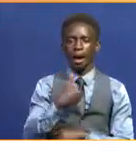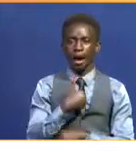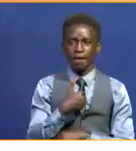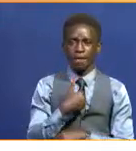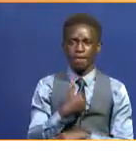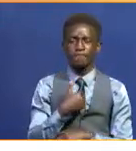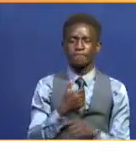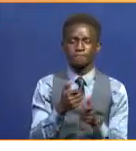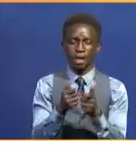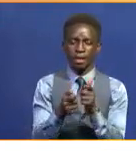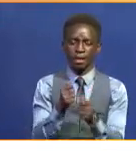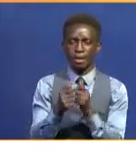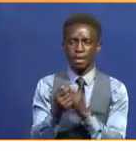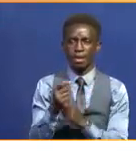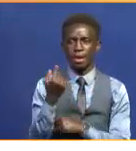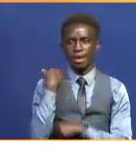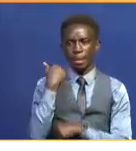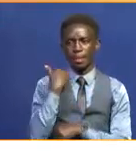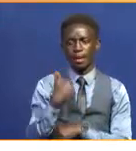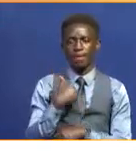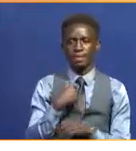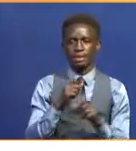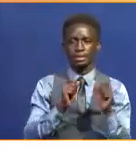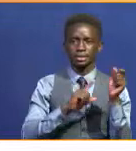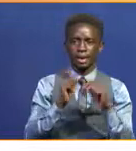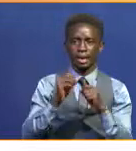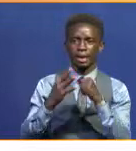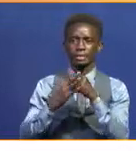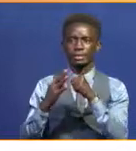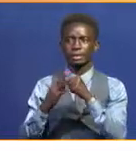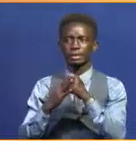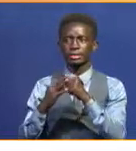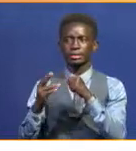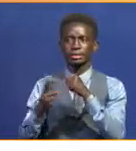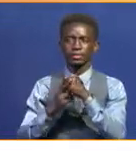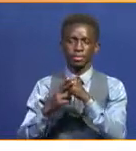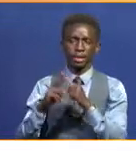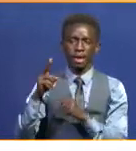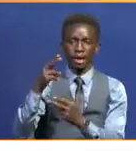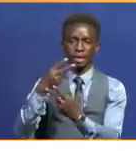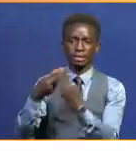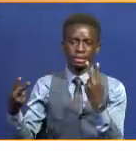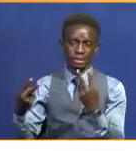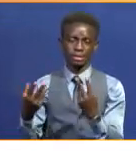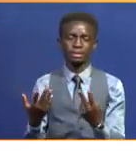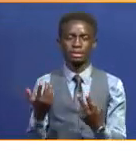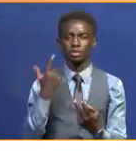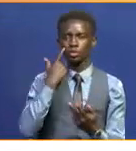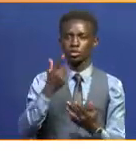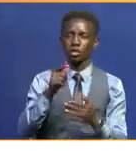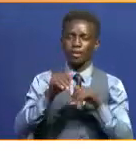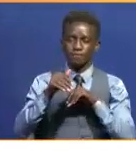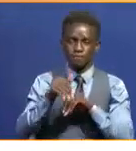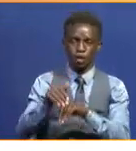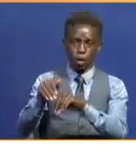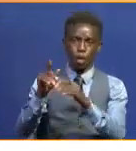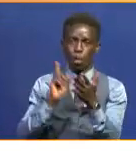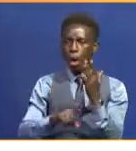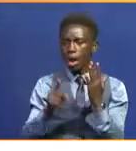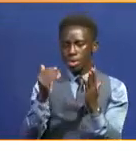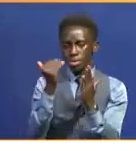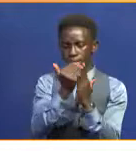do *778#, then you can follow the prompts and do whatever you're doing very efficiently. We've also gone